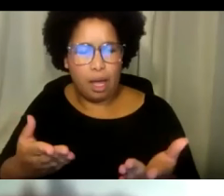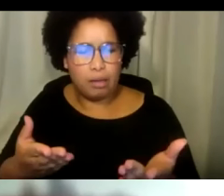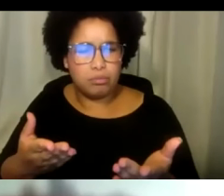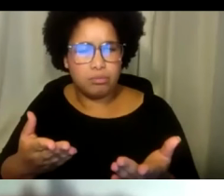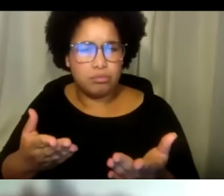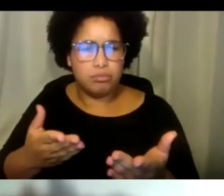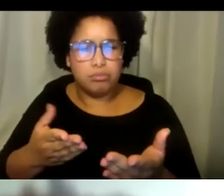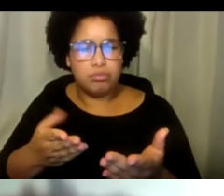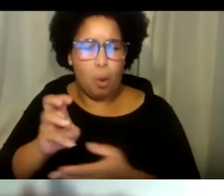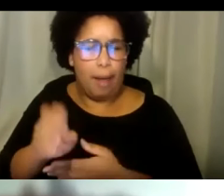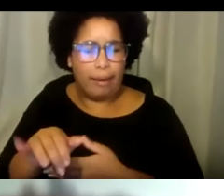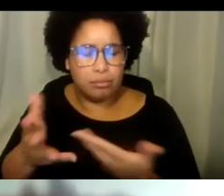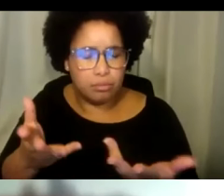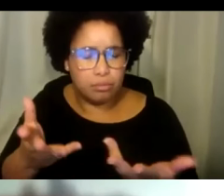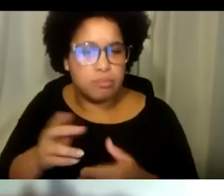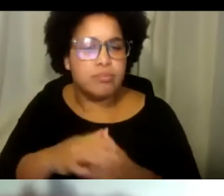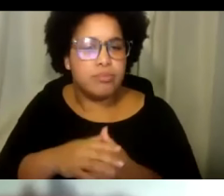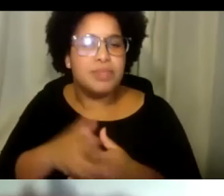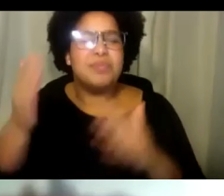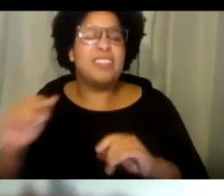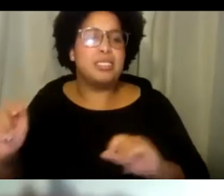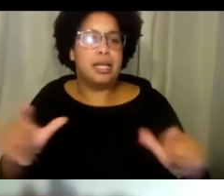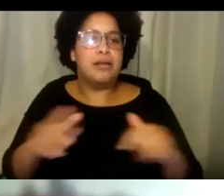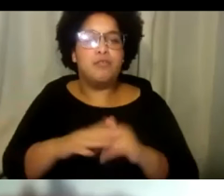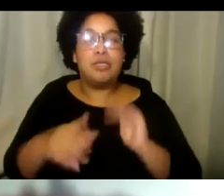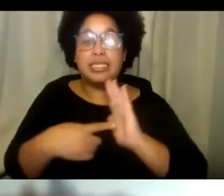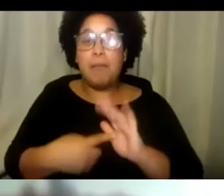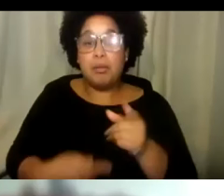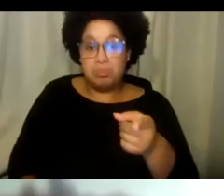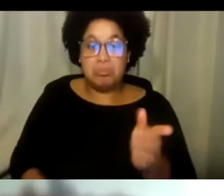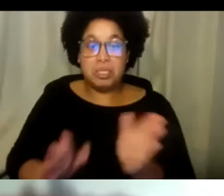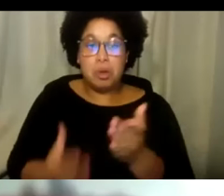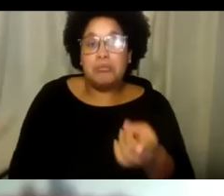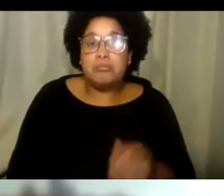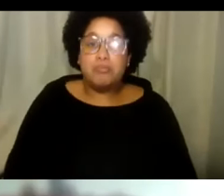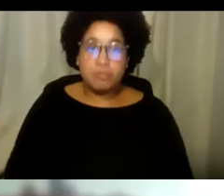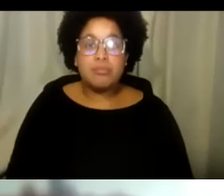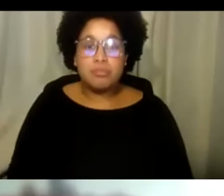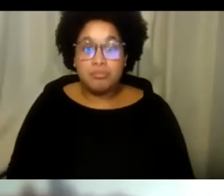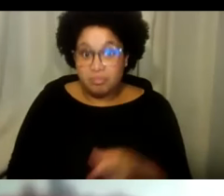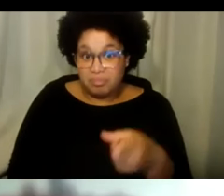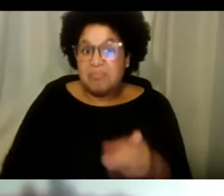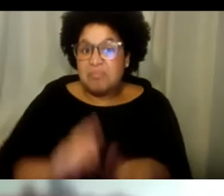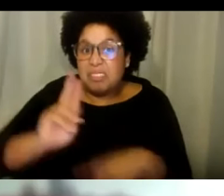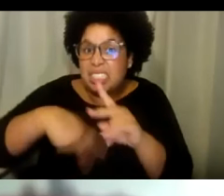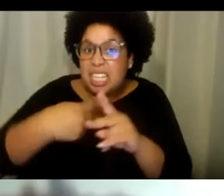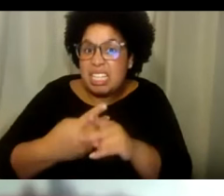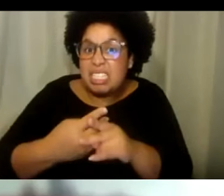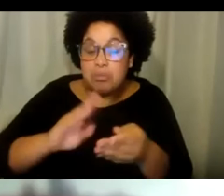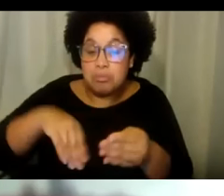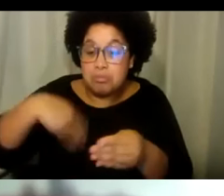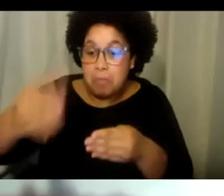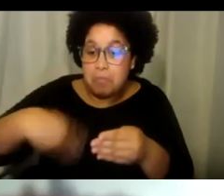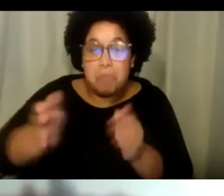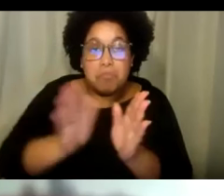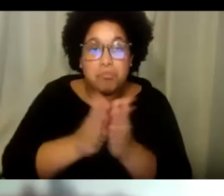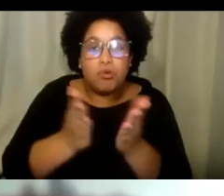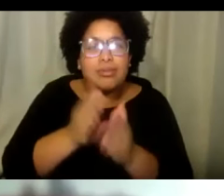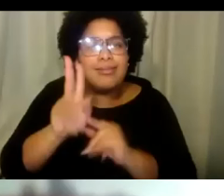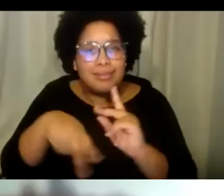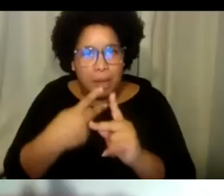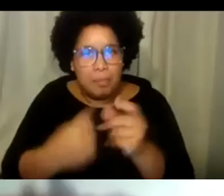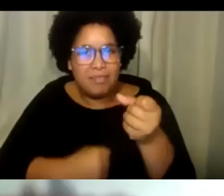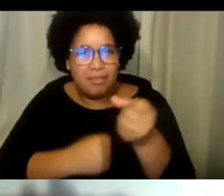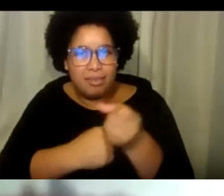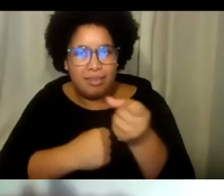please. So a flip book is a form of assistive technology. So